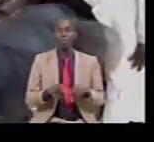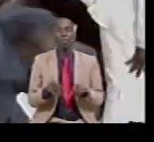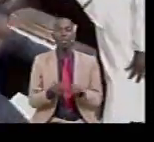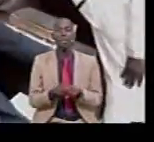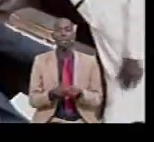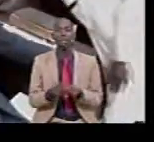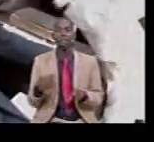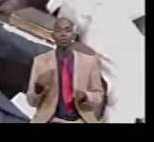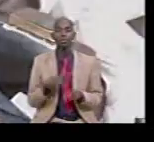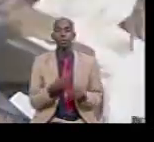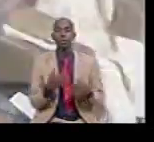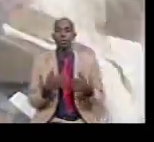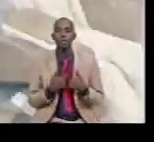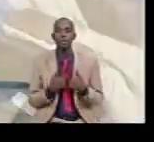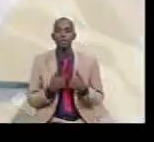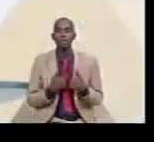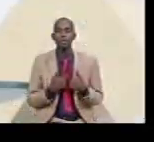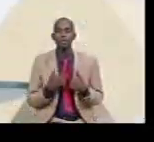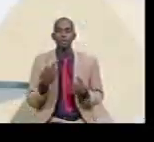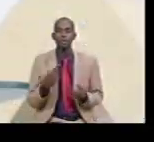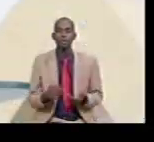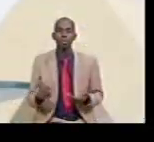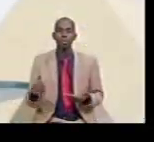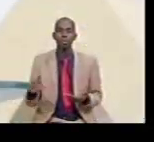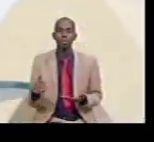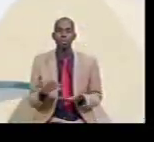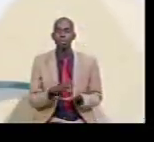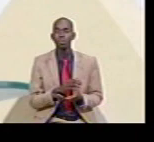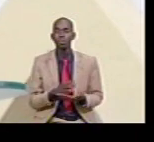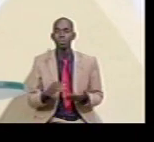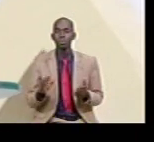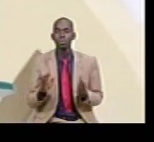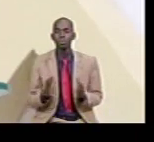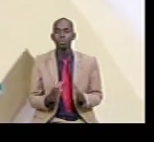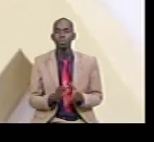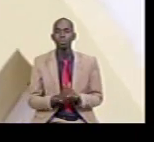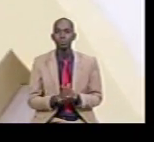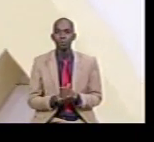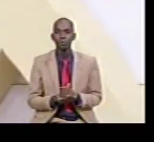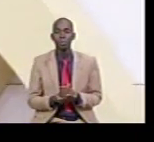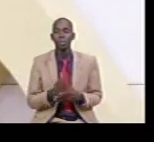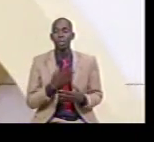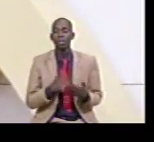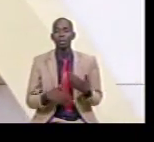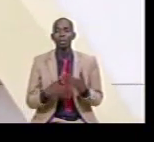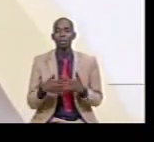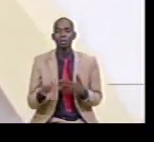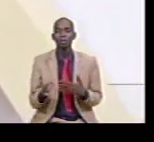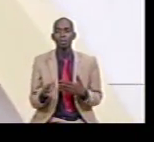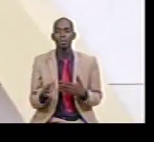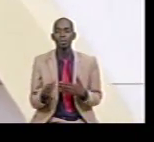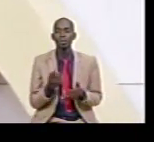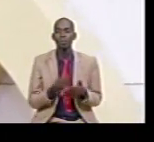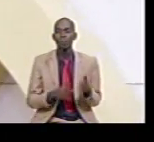the choir, adult choir coming in. And thereafter, what do you expect?